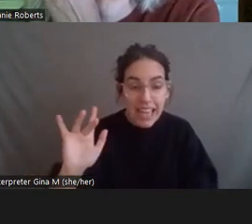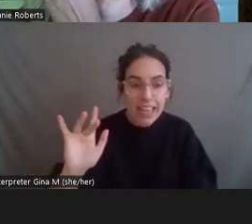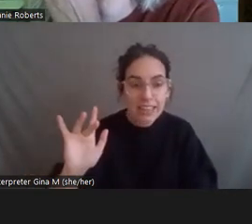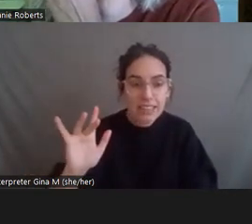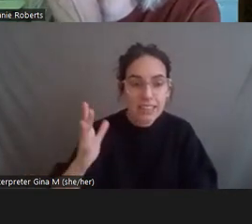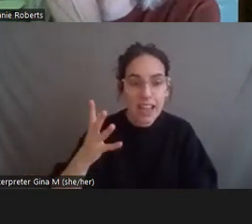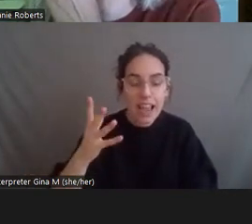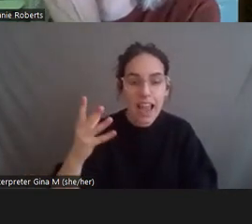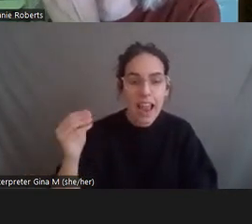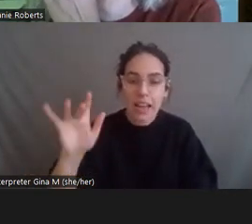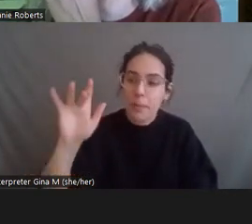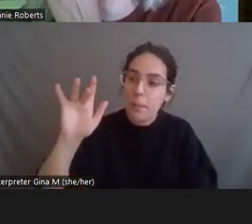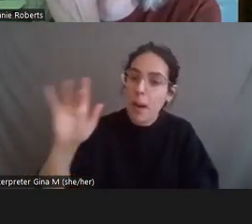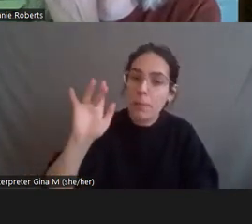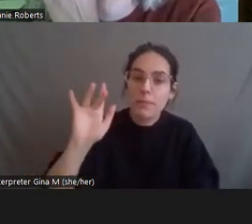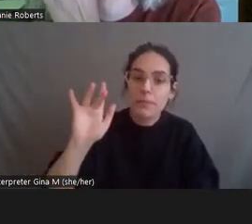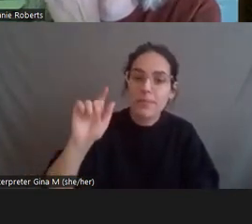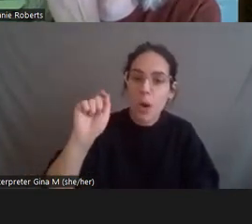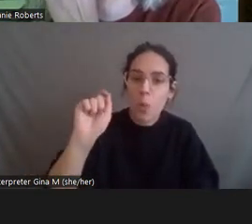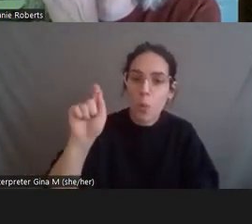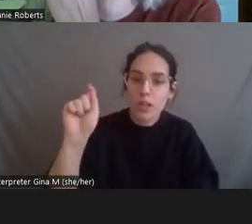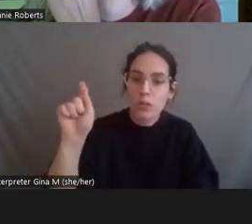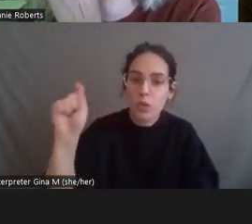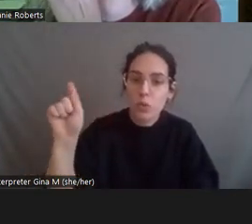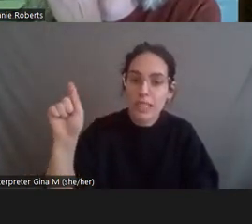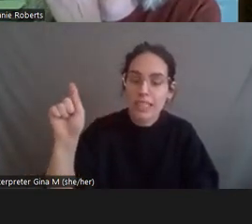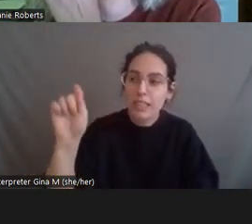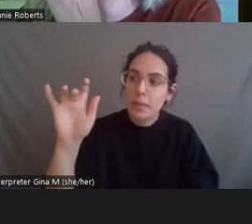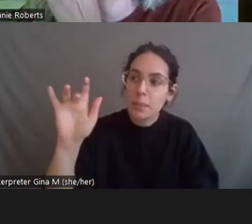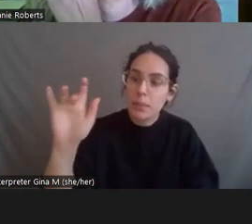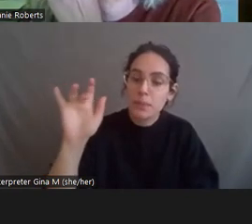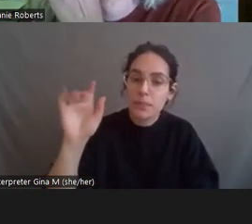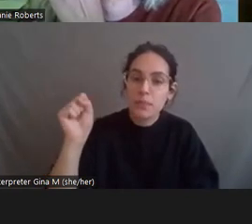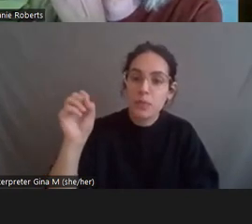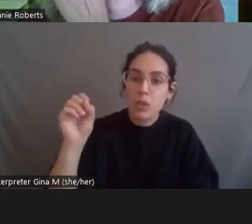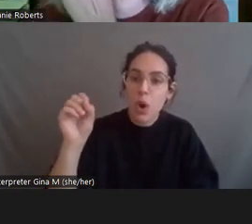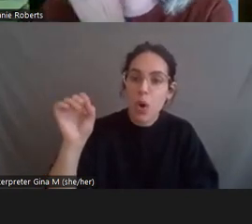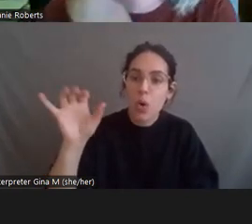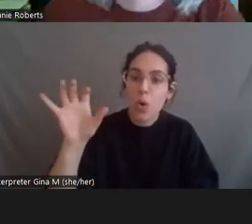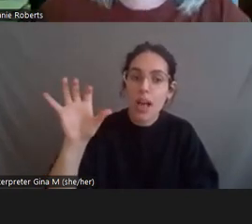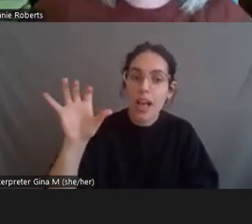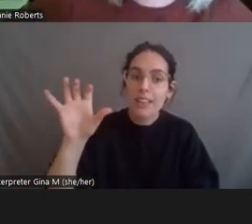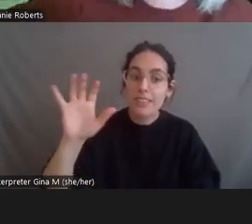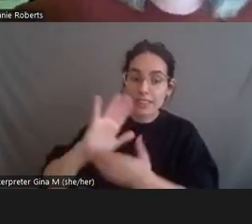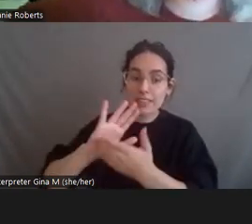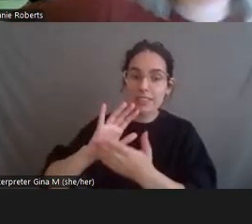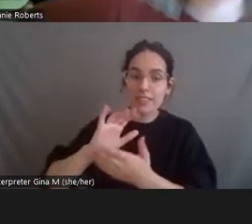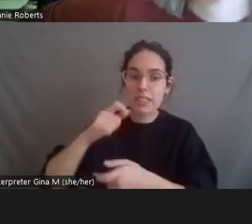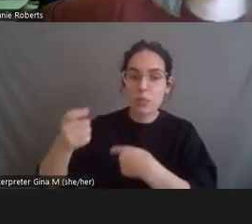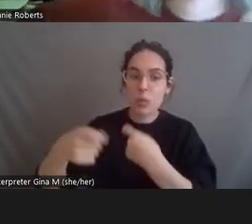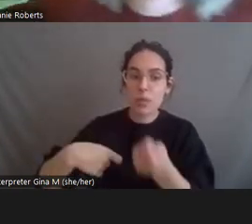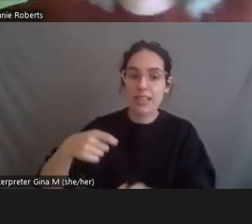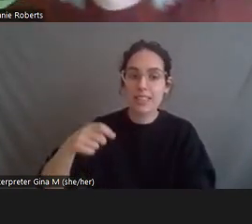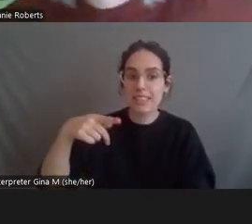pull down the little three dot blue button to replace pin. And then that pins him as